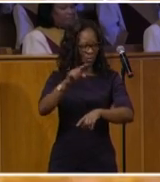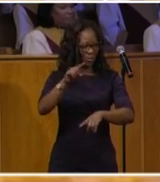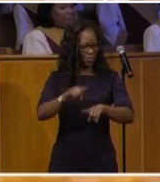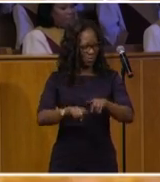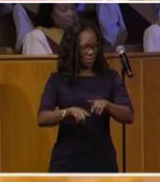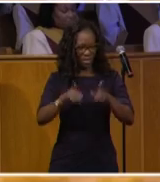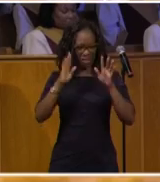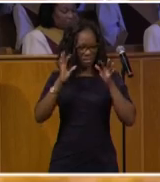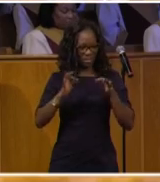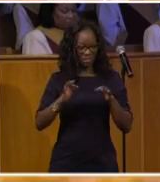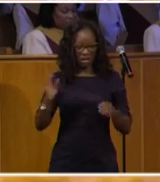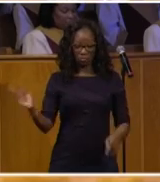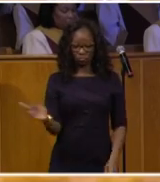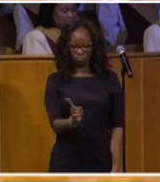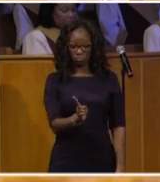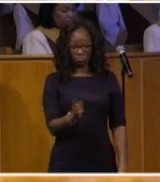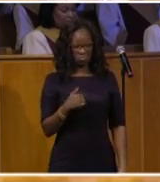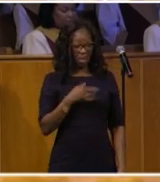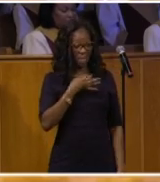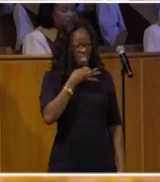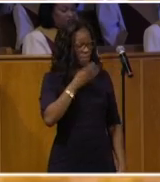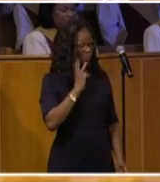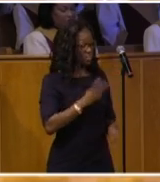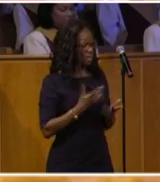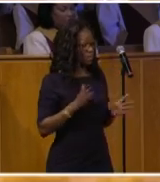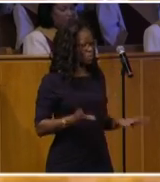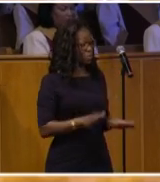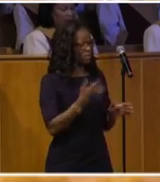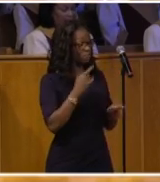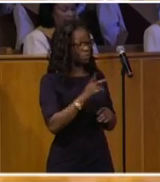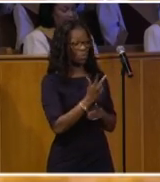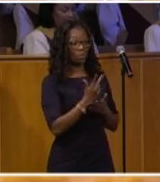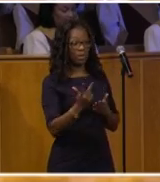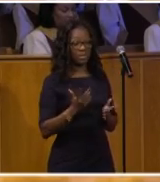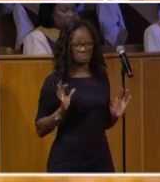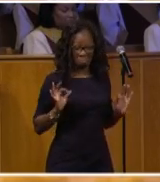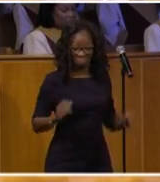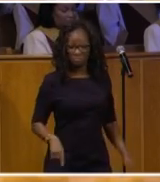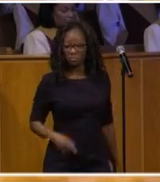up and say, I'm an expert witness. I've been doing this for 3 weeks.